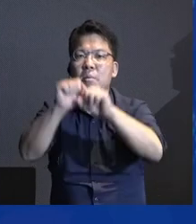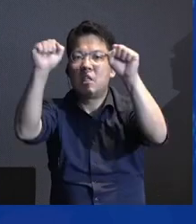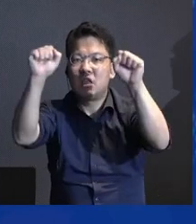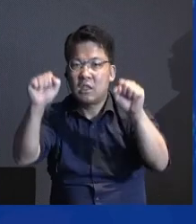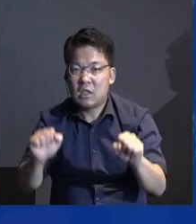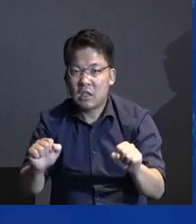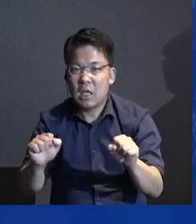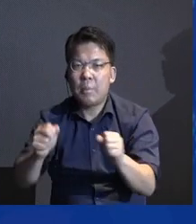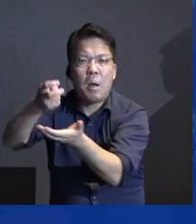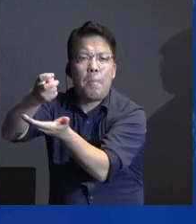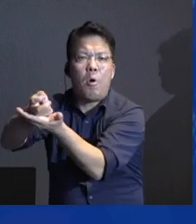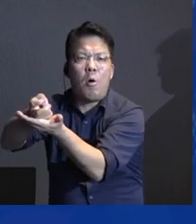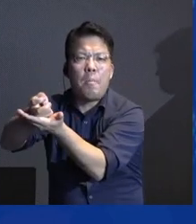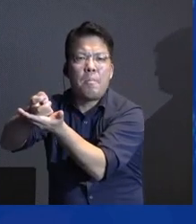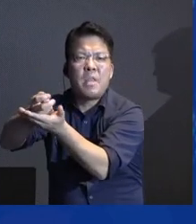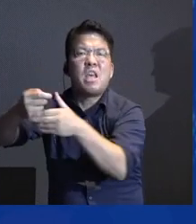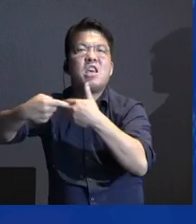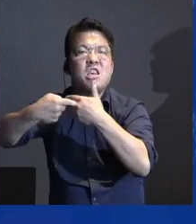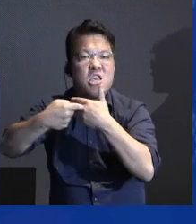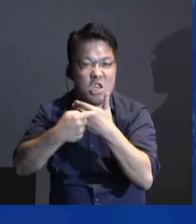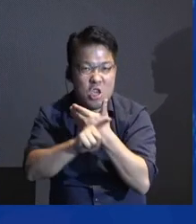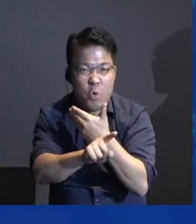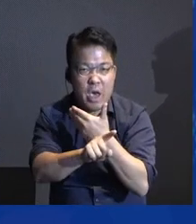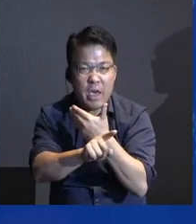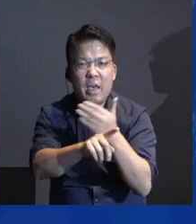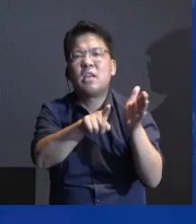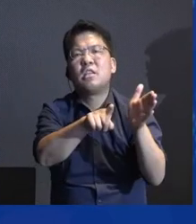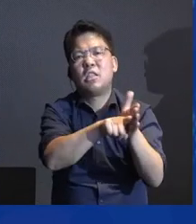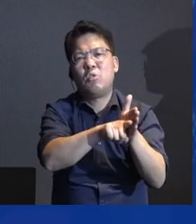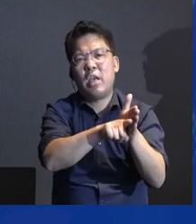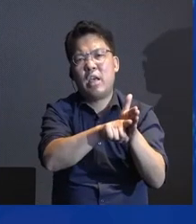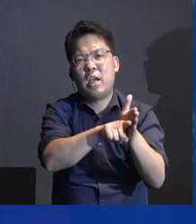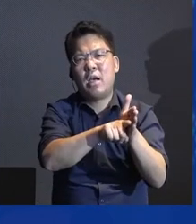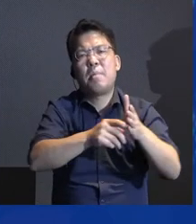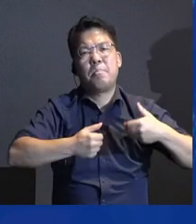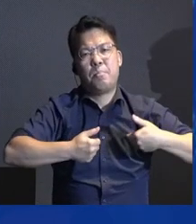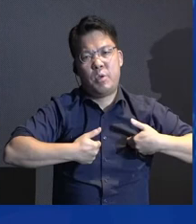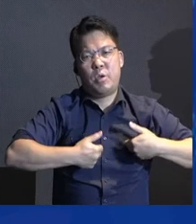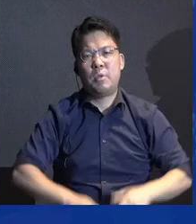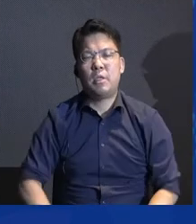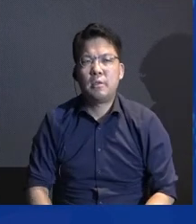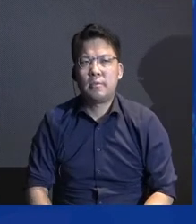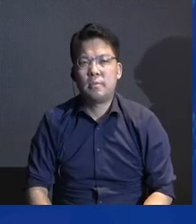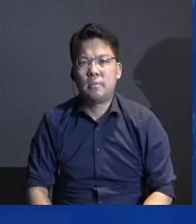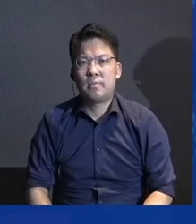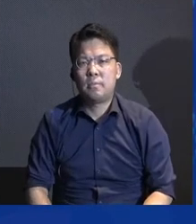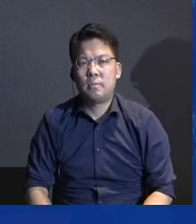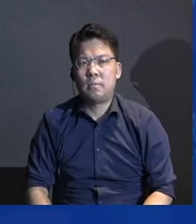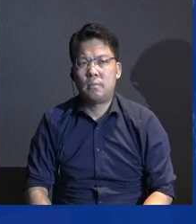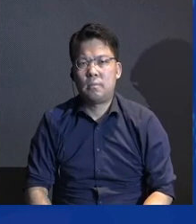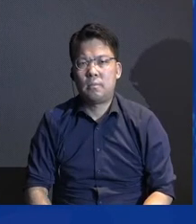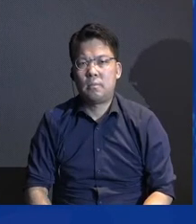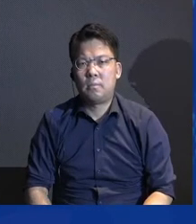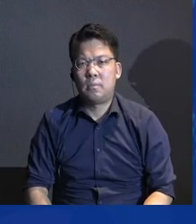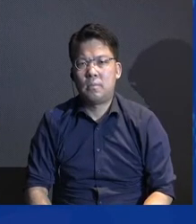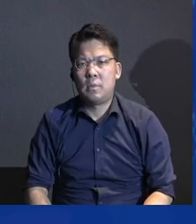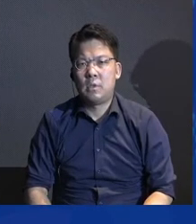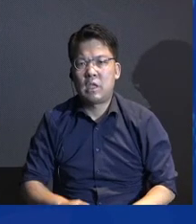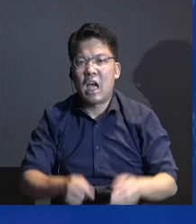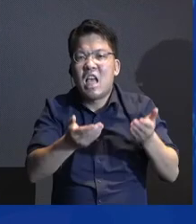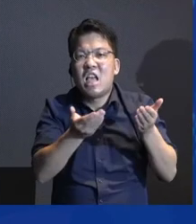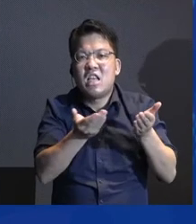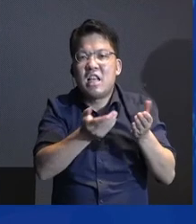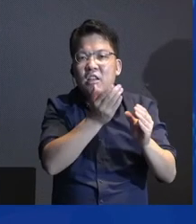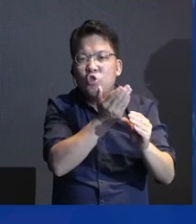boundaries become. As a result, we only deal with users during work hours and